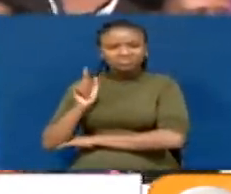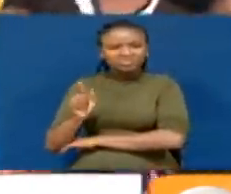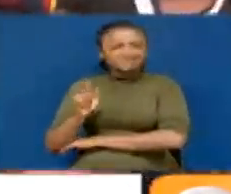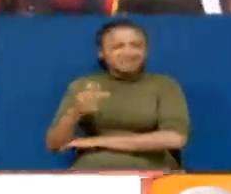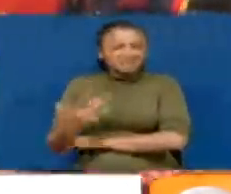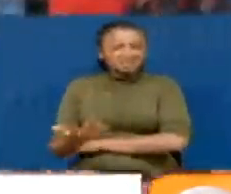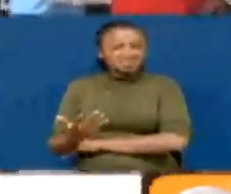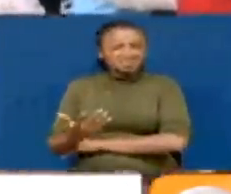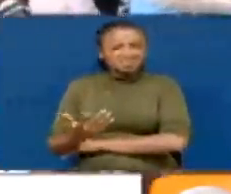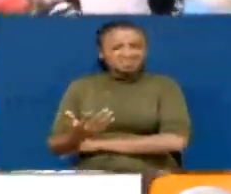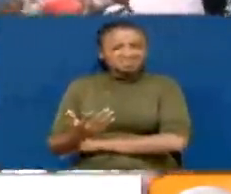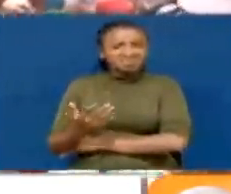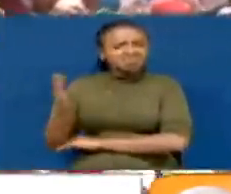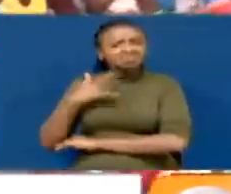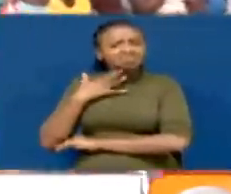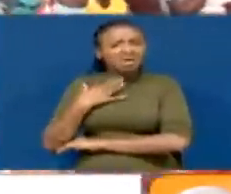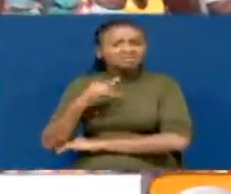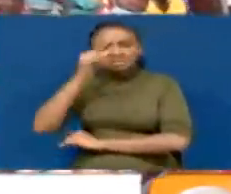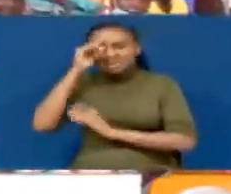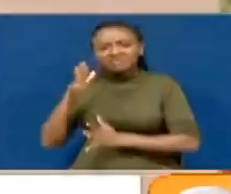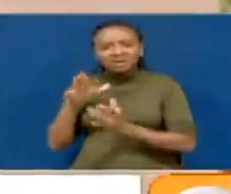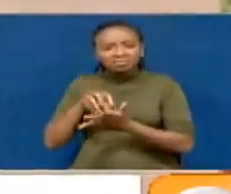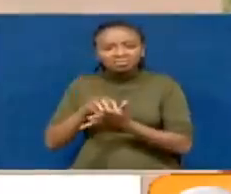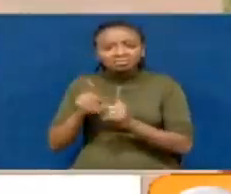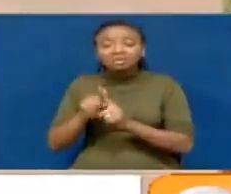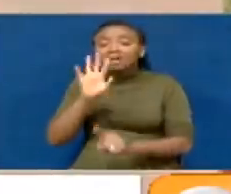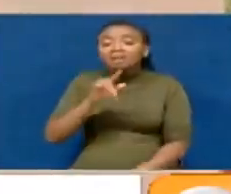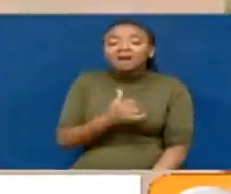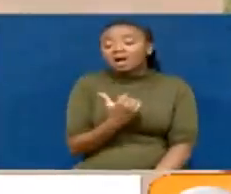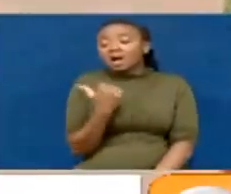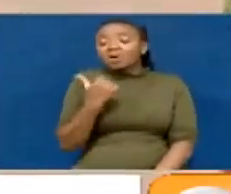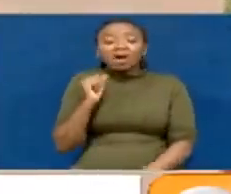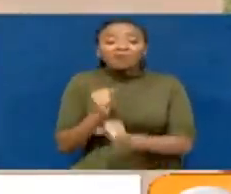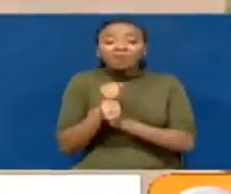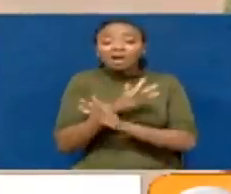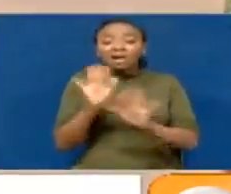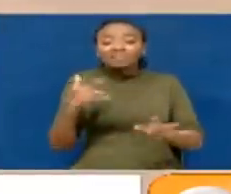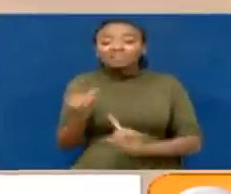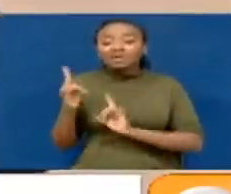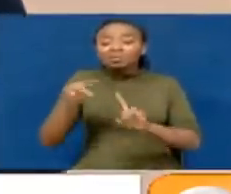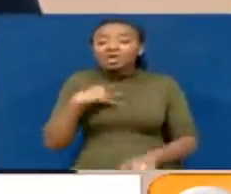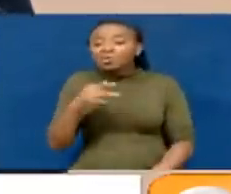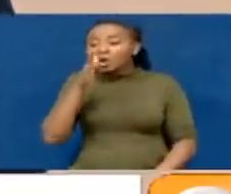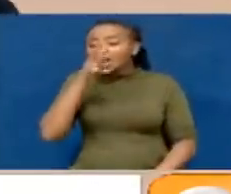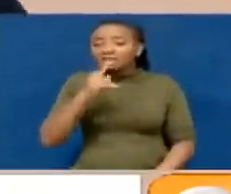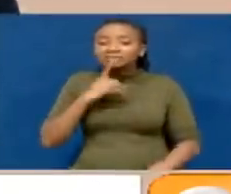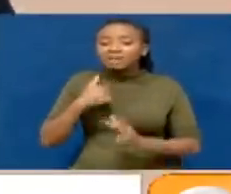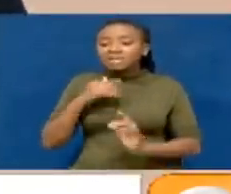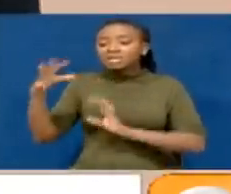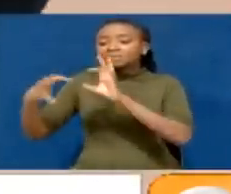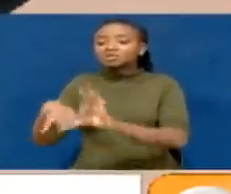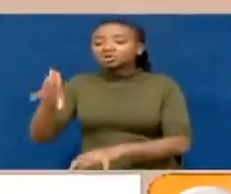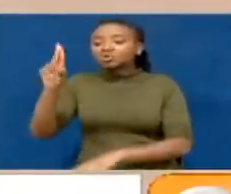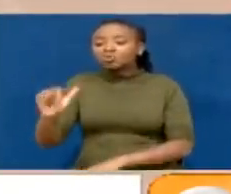inconsequential for her bid to retain governorship. Wale hawakufanya kazi na wanakuja kudanganya ati yo nimekuja kwa chama hii.